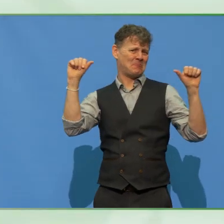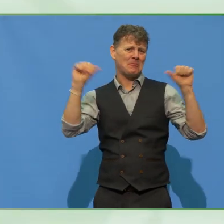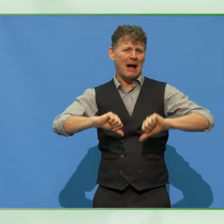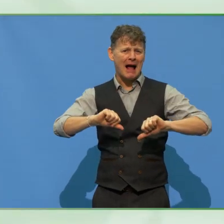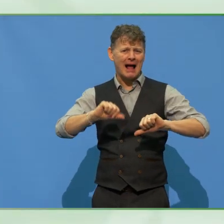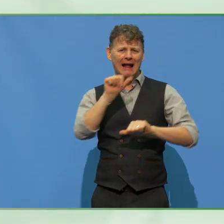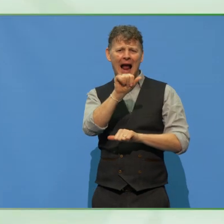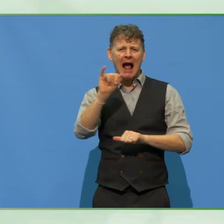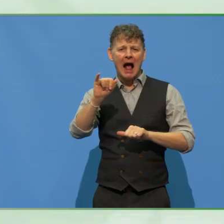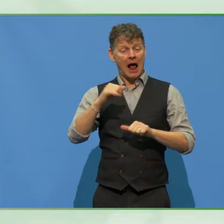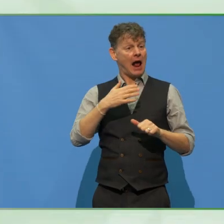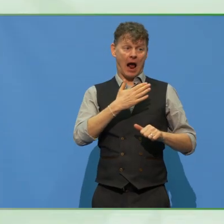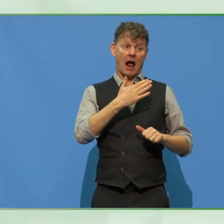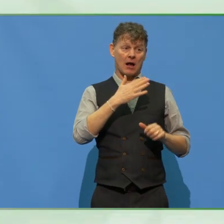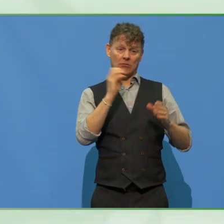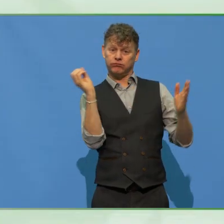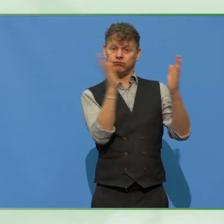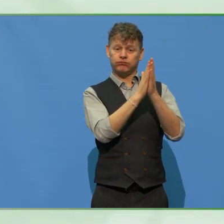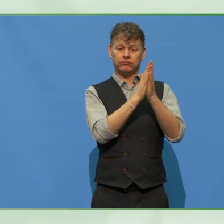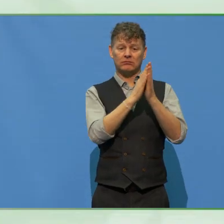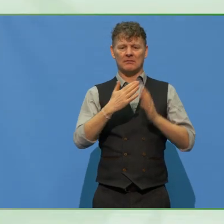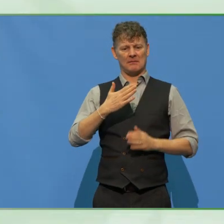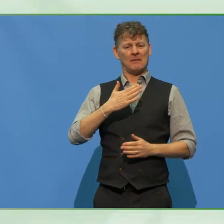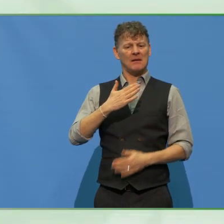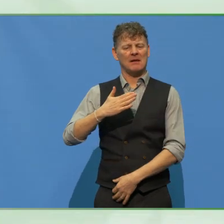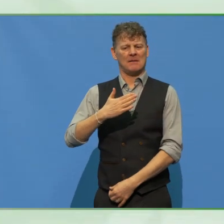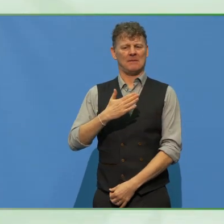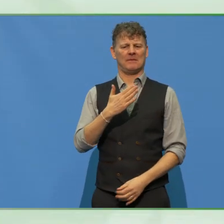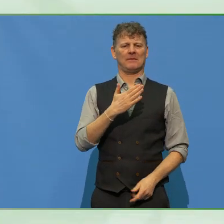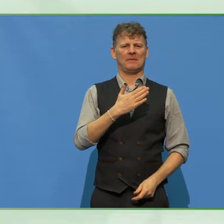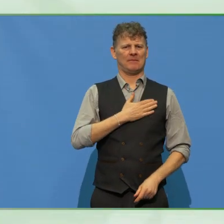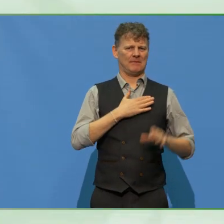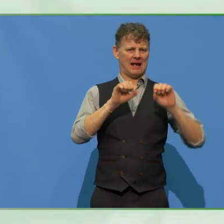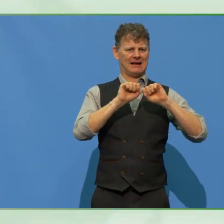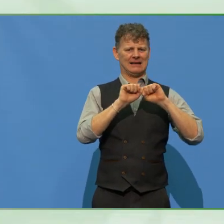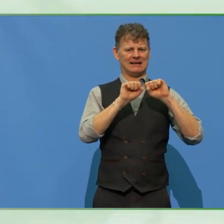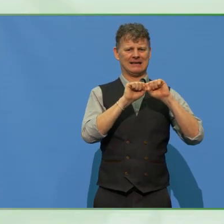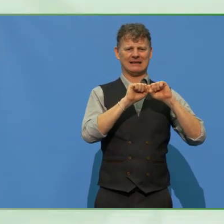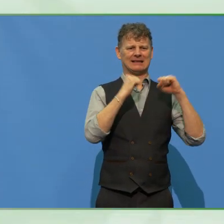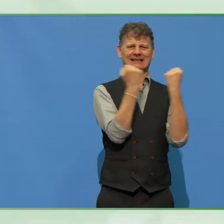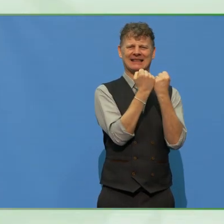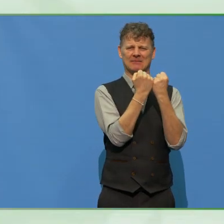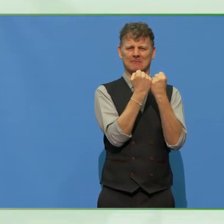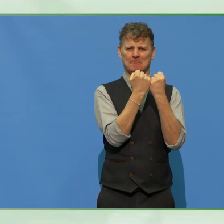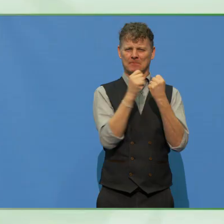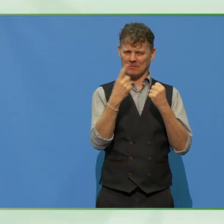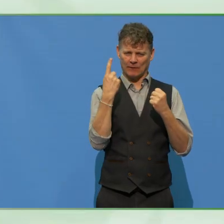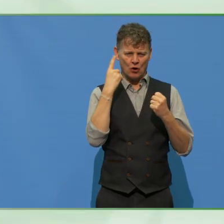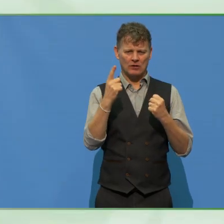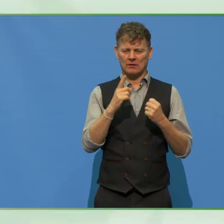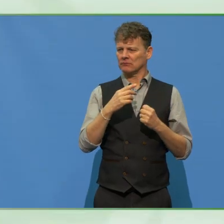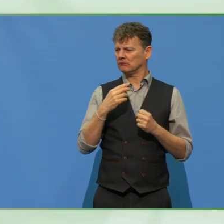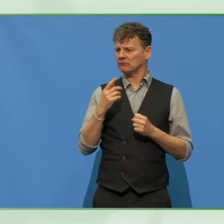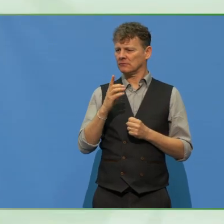have a team. Who's heard of DAD, my DAD team? Oh, that was one strong hand. Oh, two? Two?